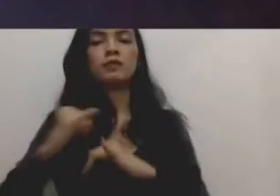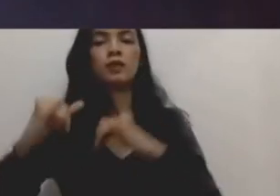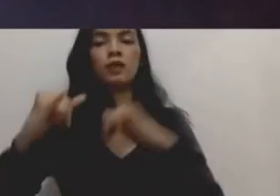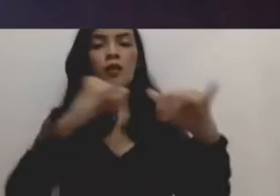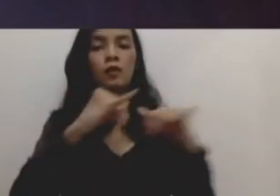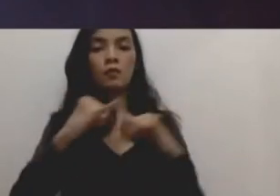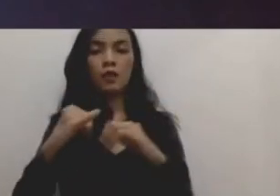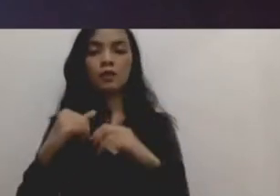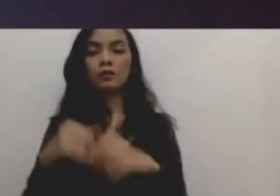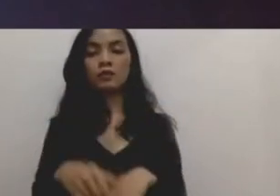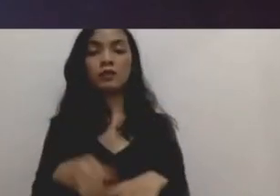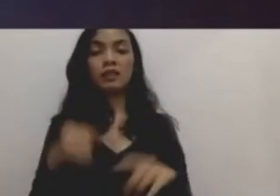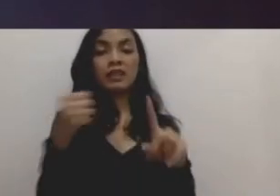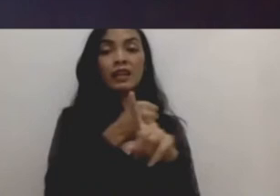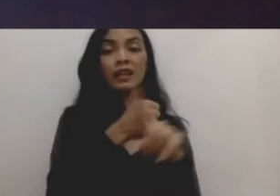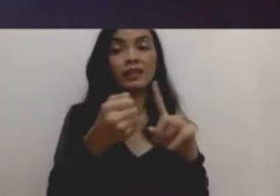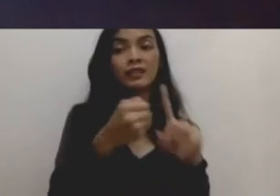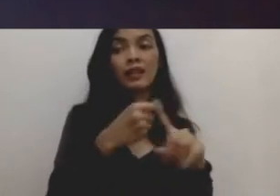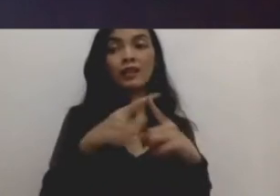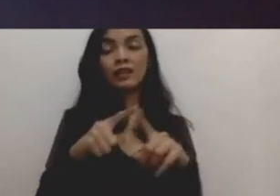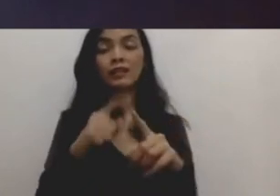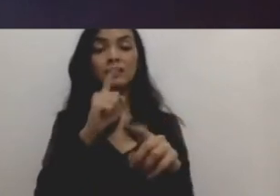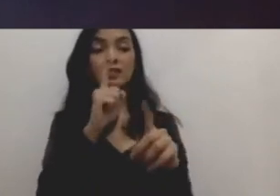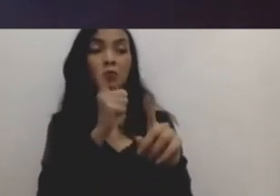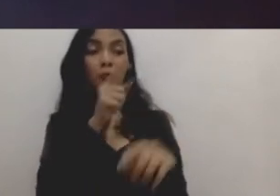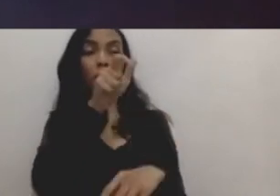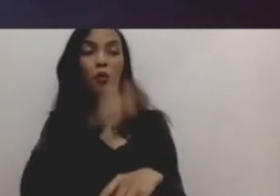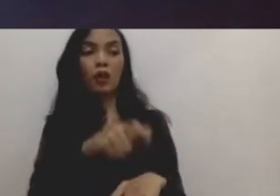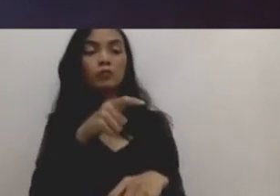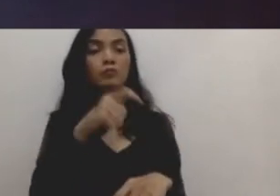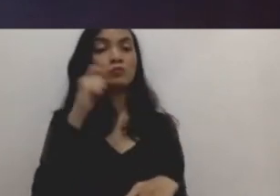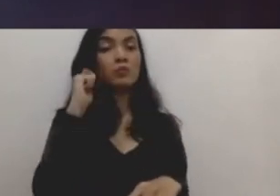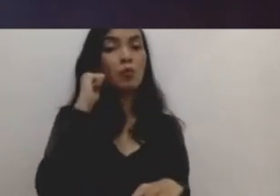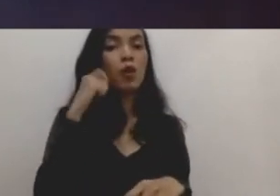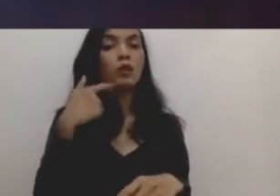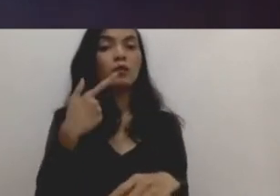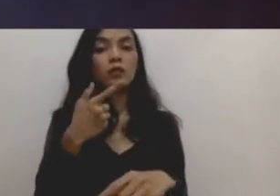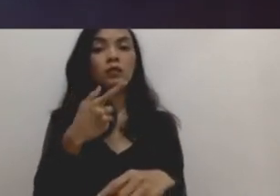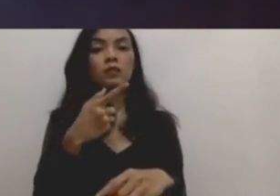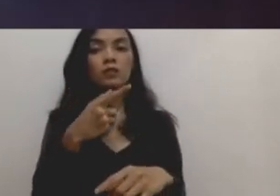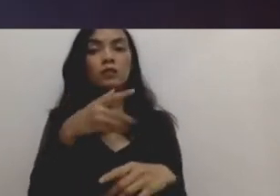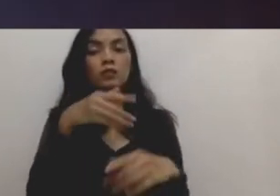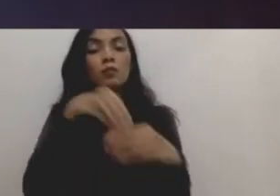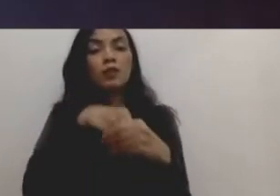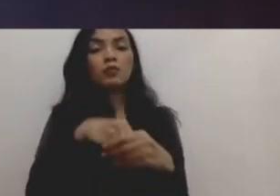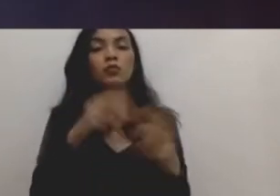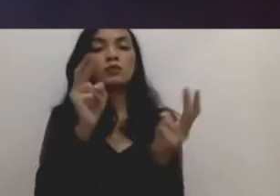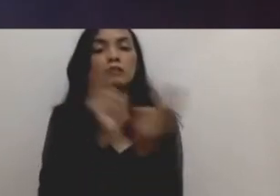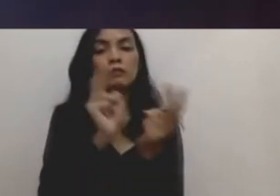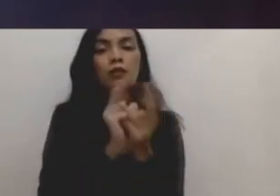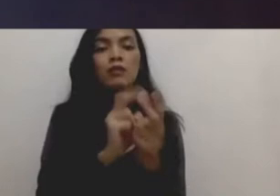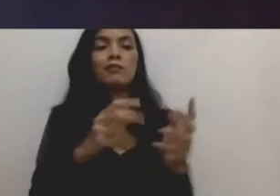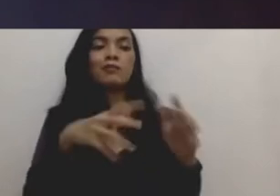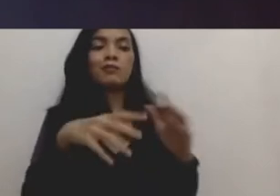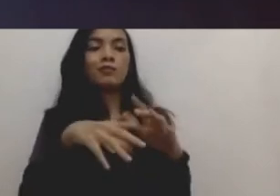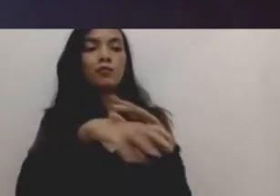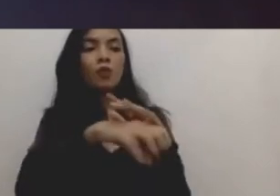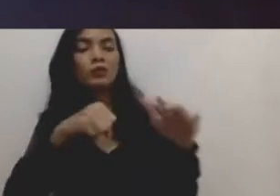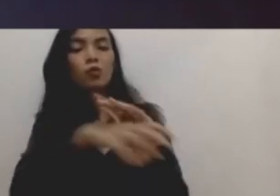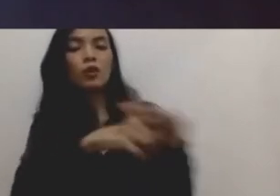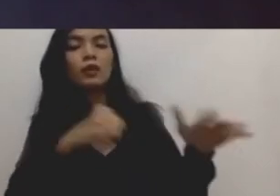GBV, comprises various human rights violations, including sexual violence, exploitation, and